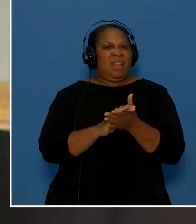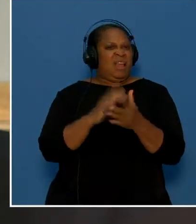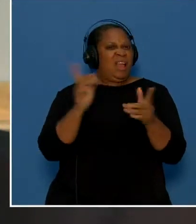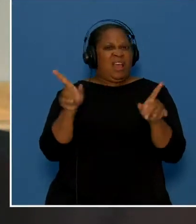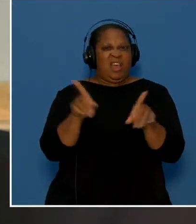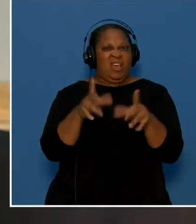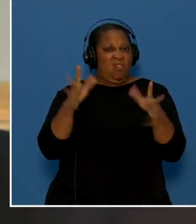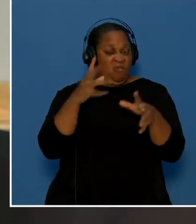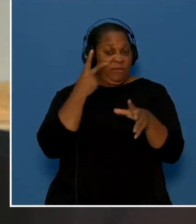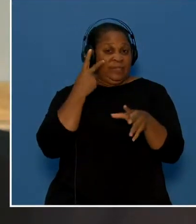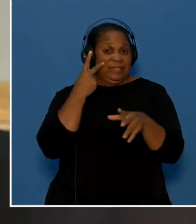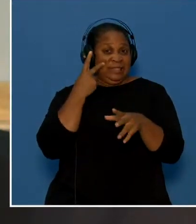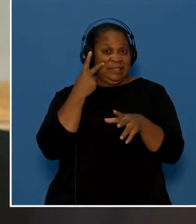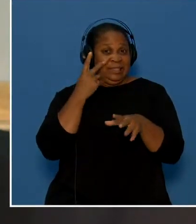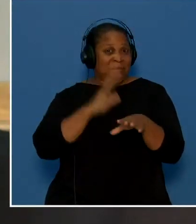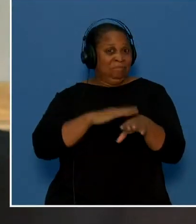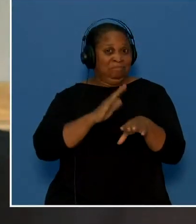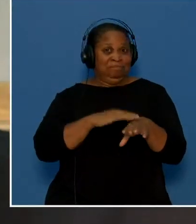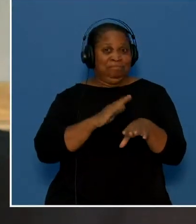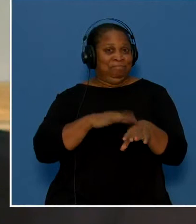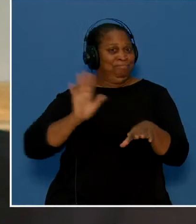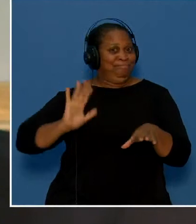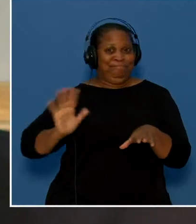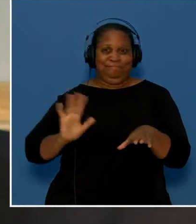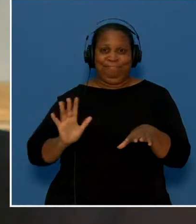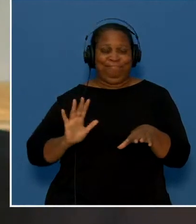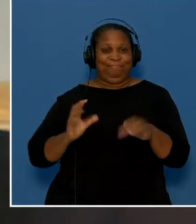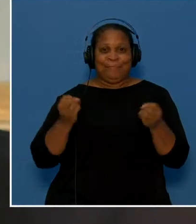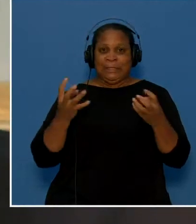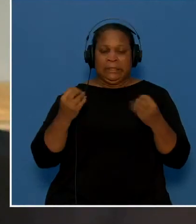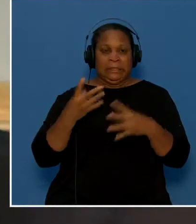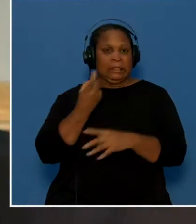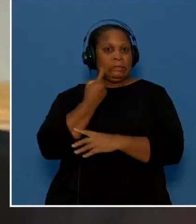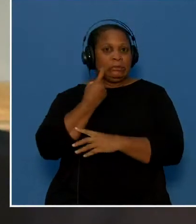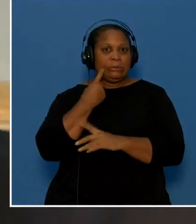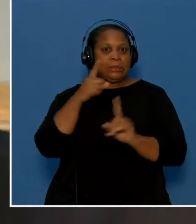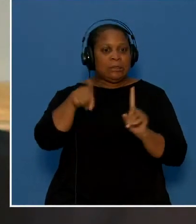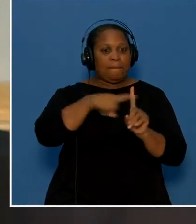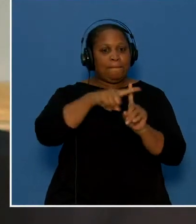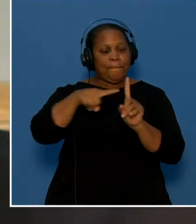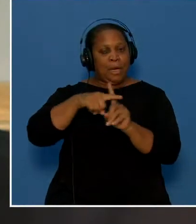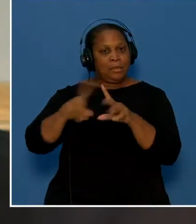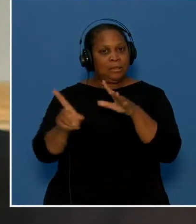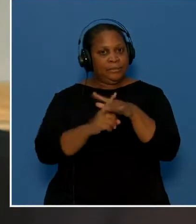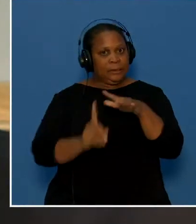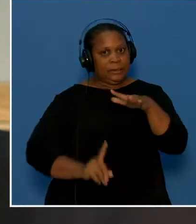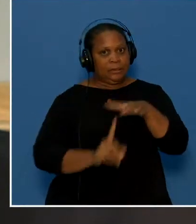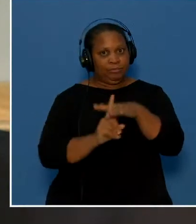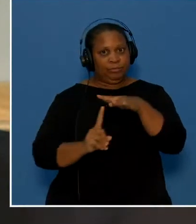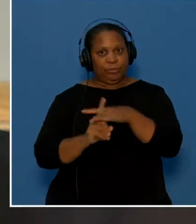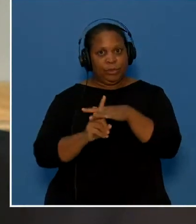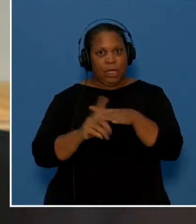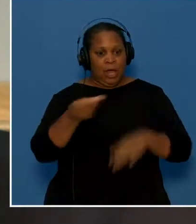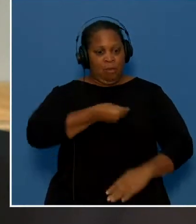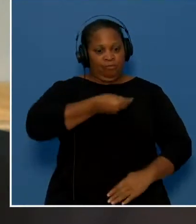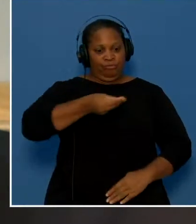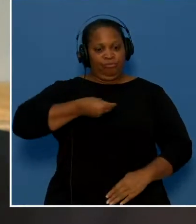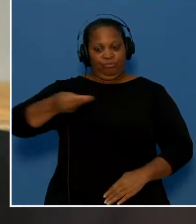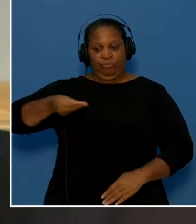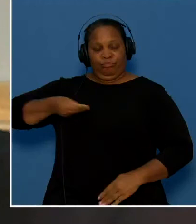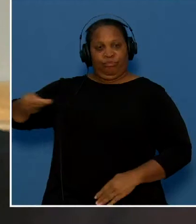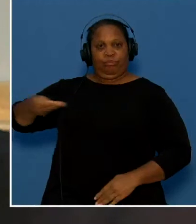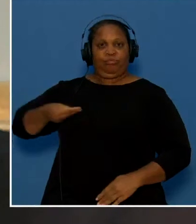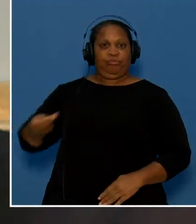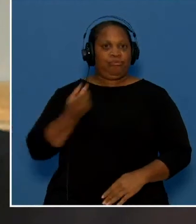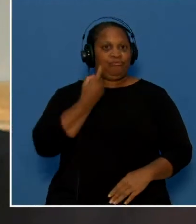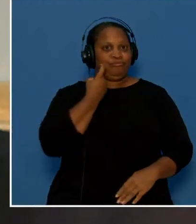already seen that has resulted in quite a number of recent positive cases and increasing our transmission levels here in Bermuda as of